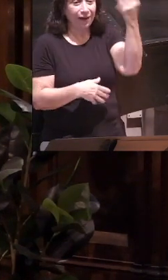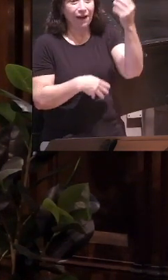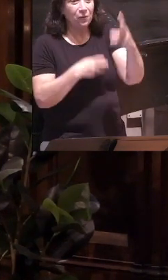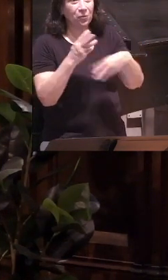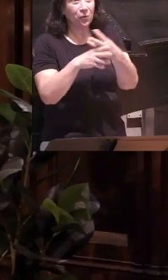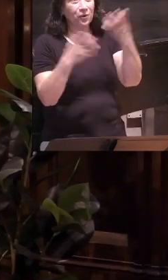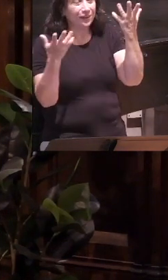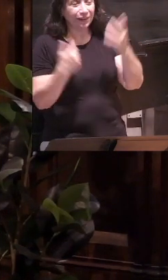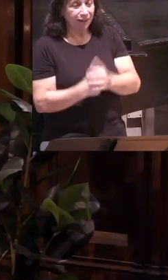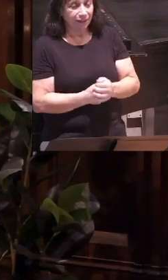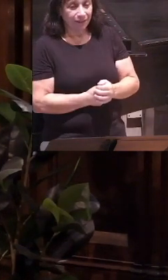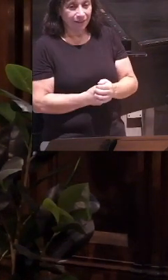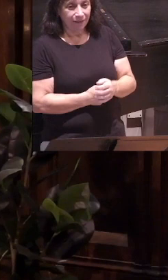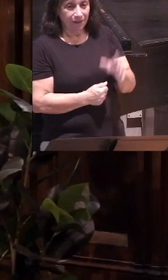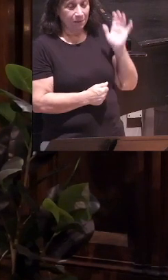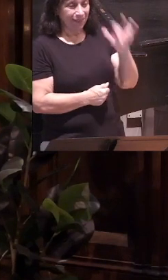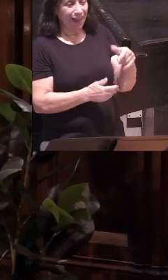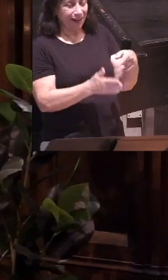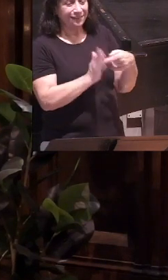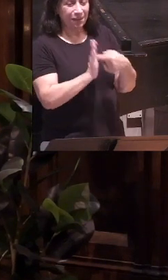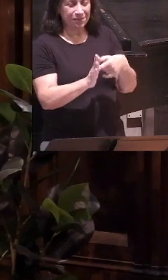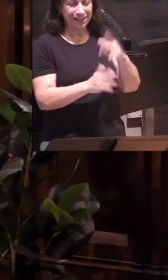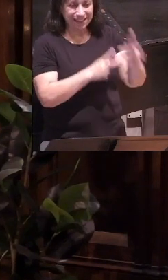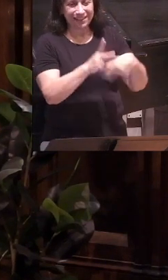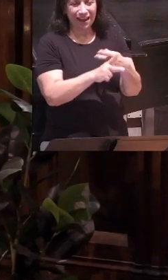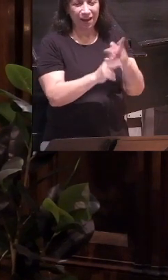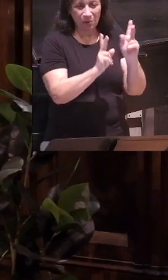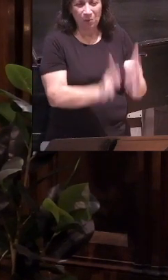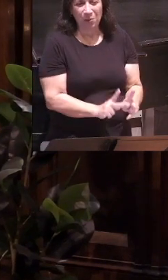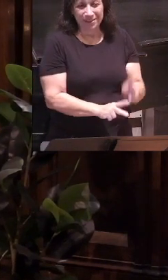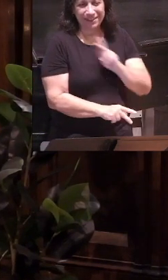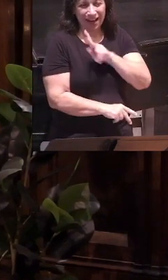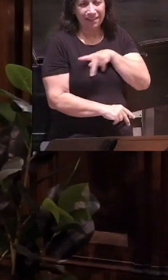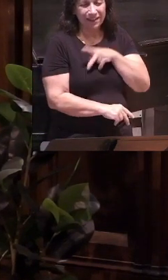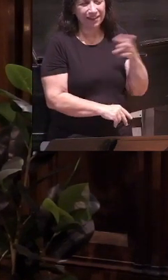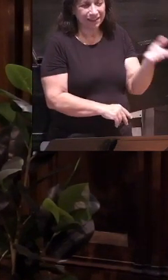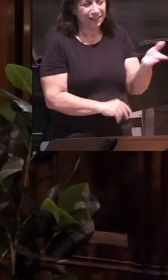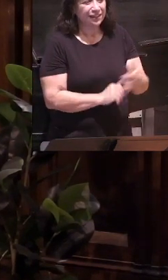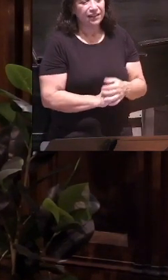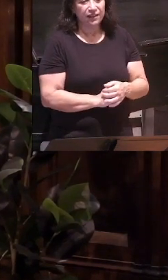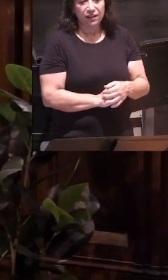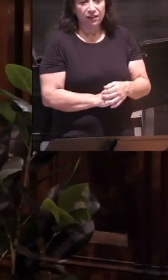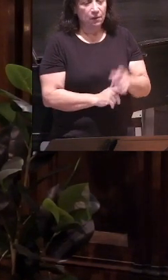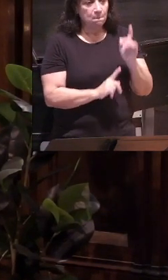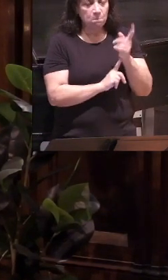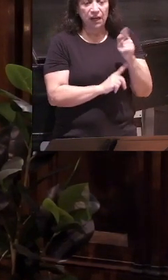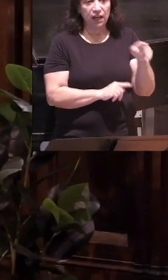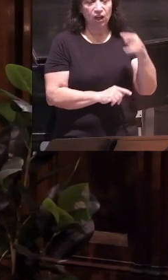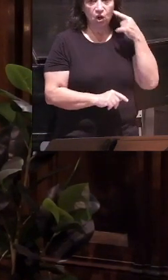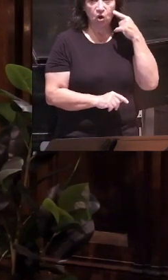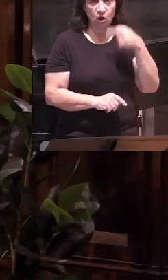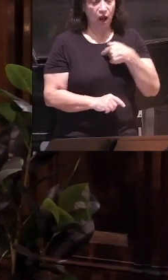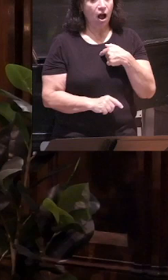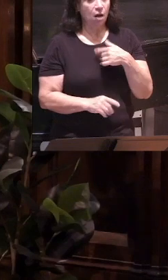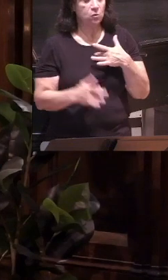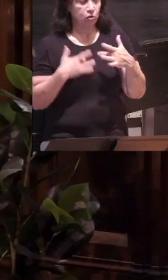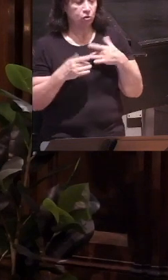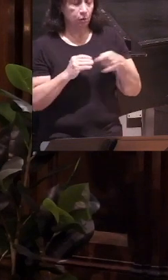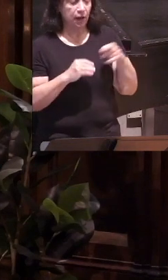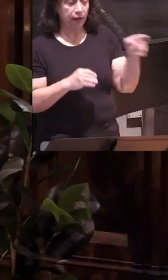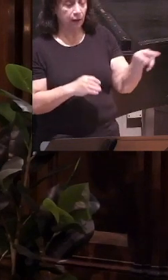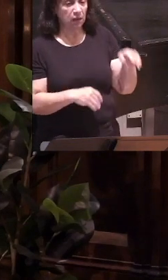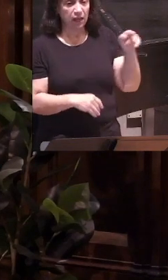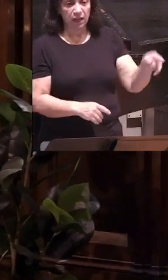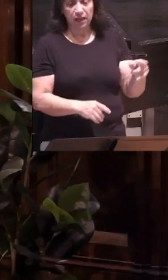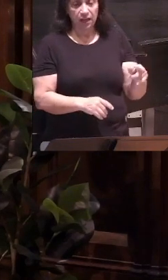And, but that demonstrates the kind of person that Earl was. Soon as he heard that I was concerned,